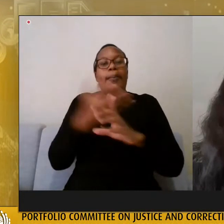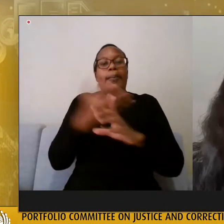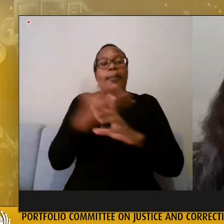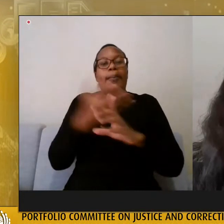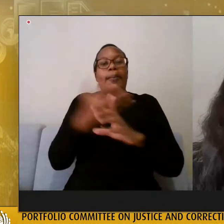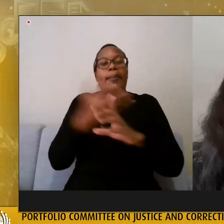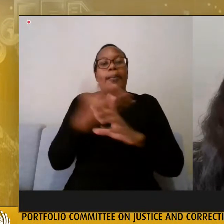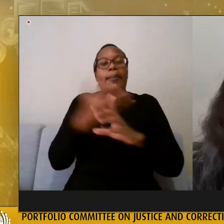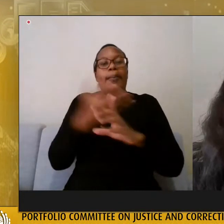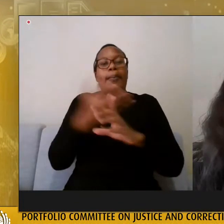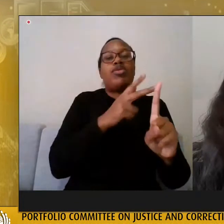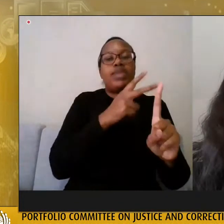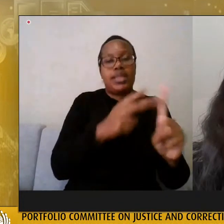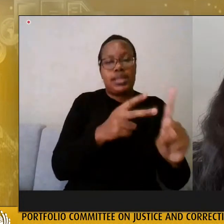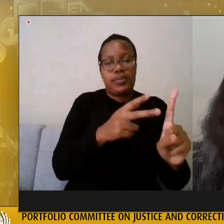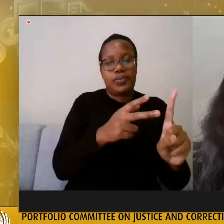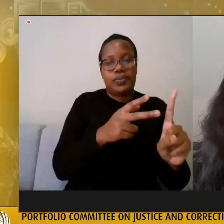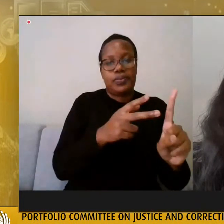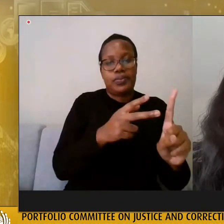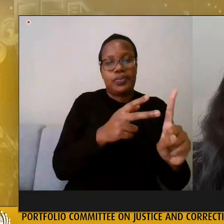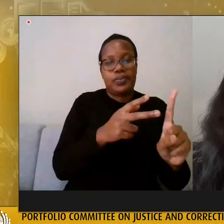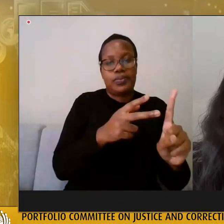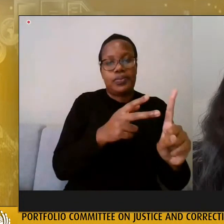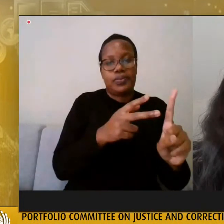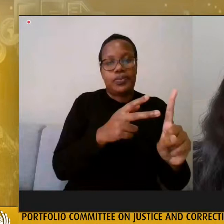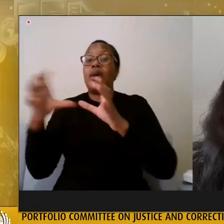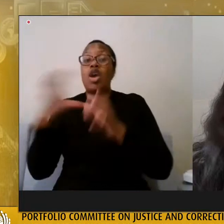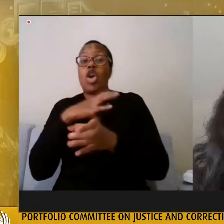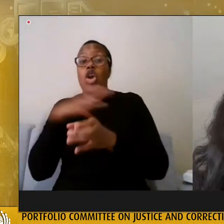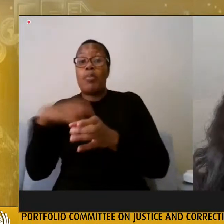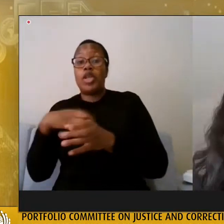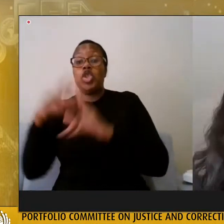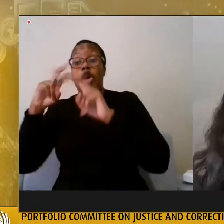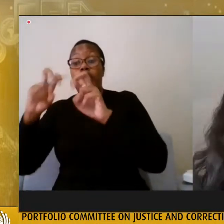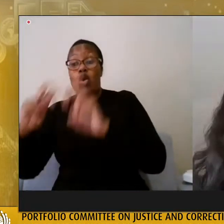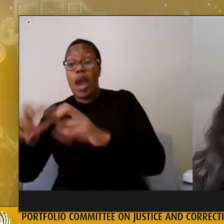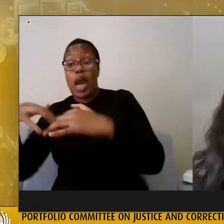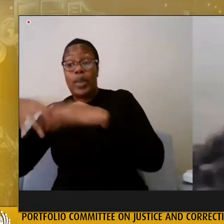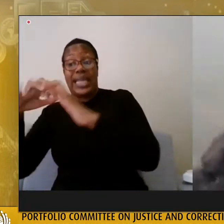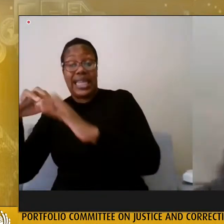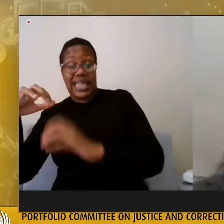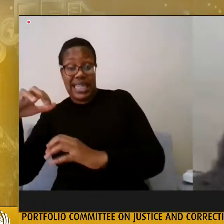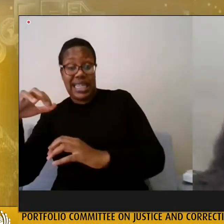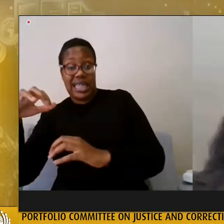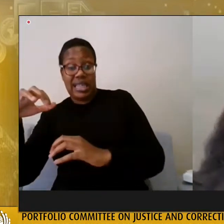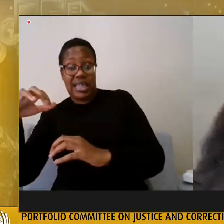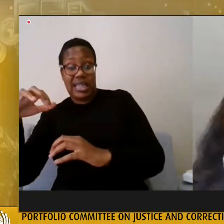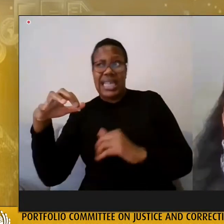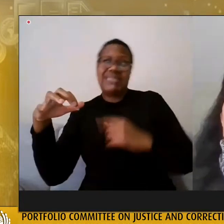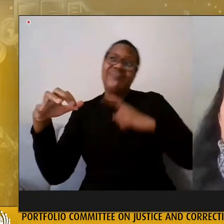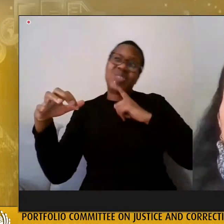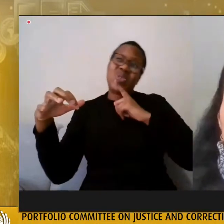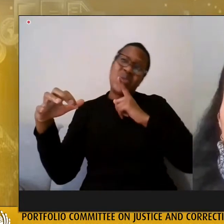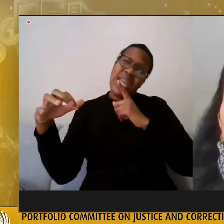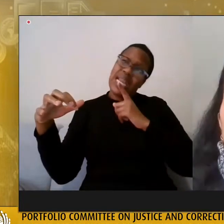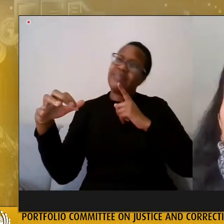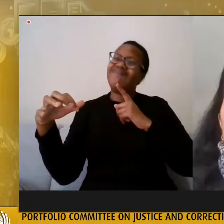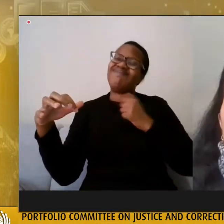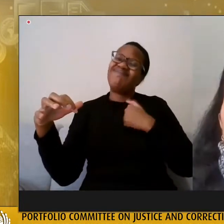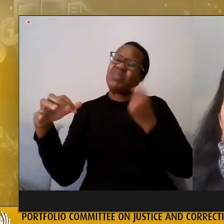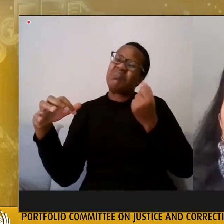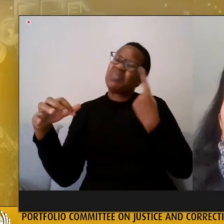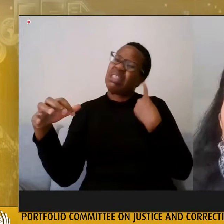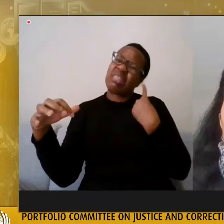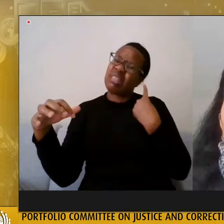to have a commission of inquiry, I really wouldn't be able to understand unless